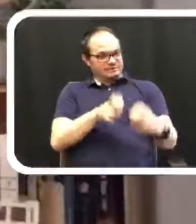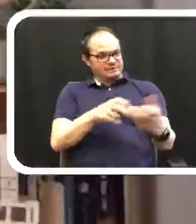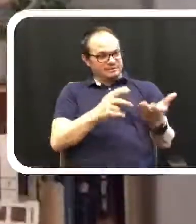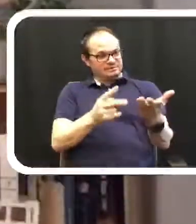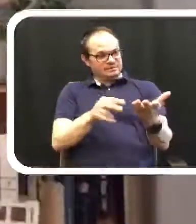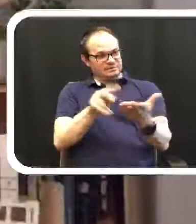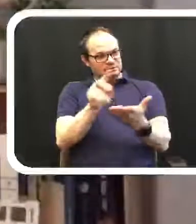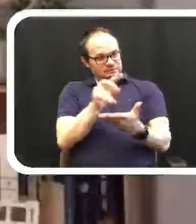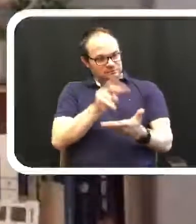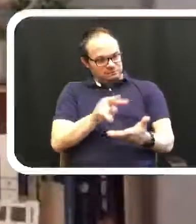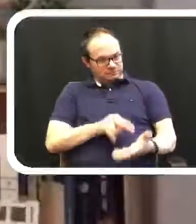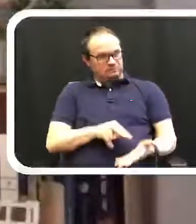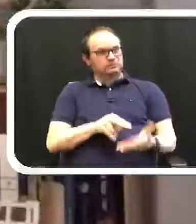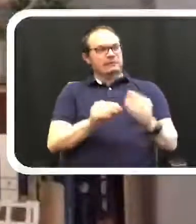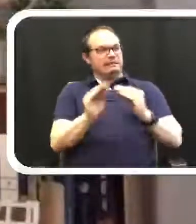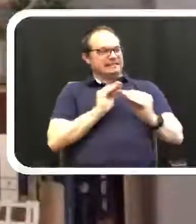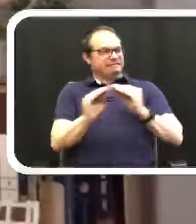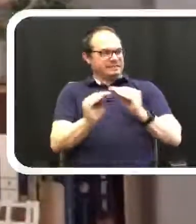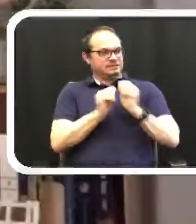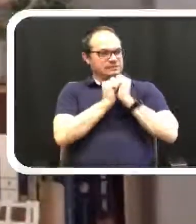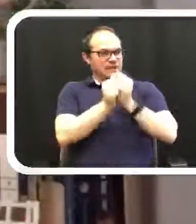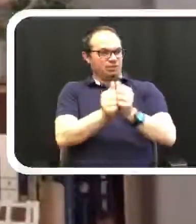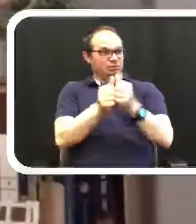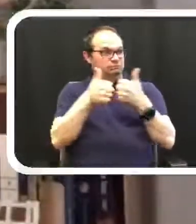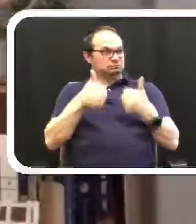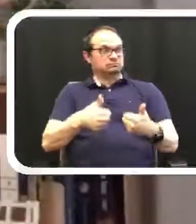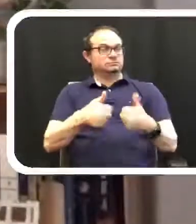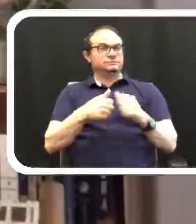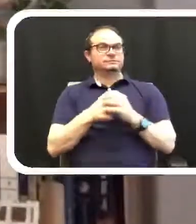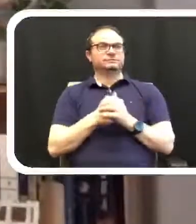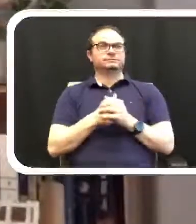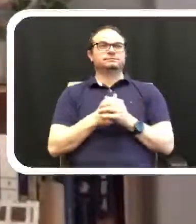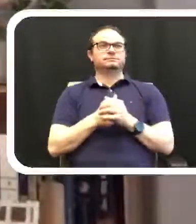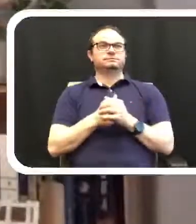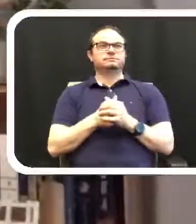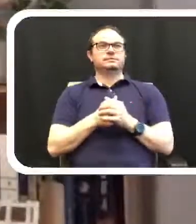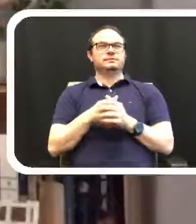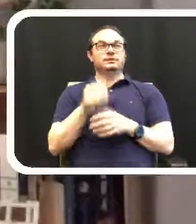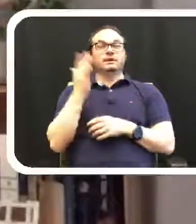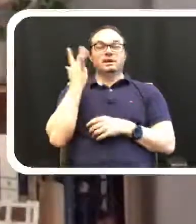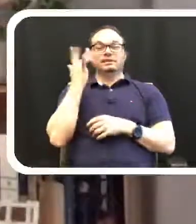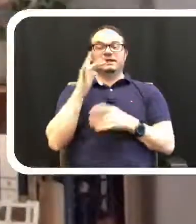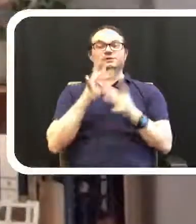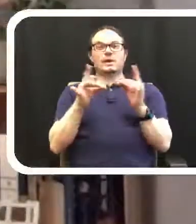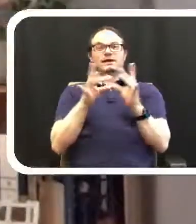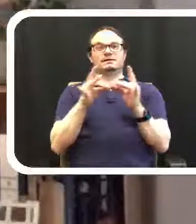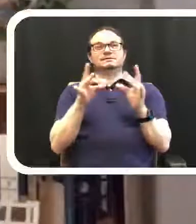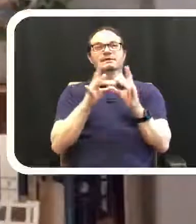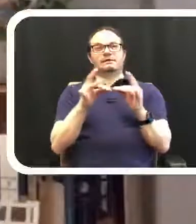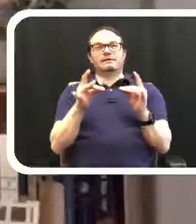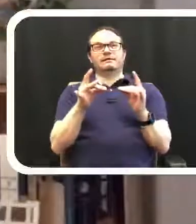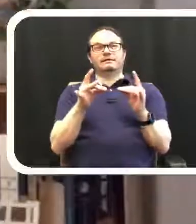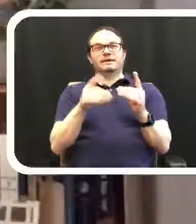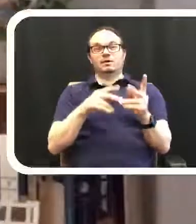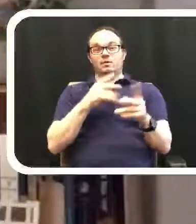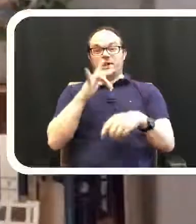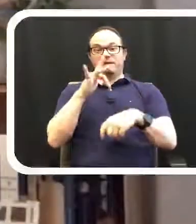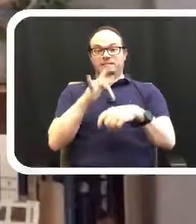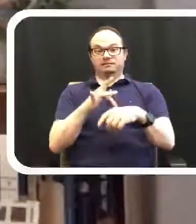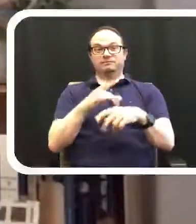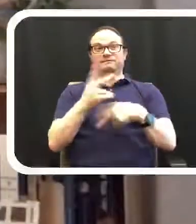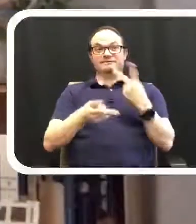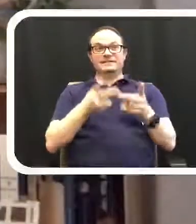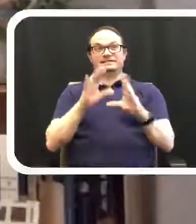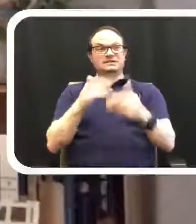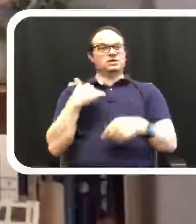run-on sentences and let's correct them together, And that's why I frequently say this when I visit classes, that we're not